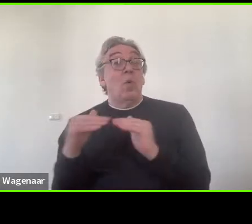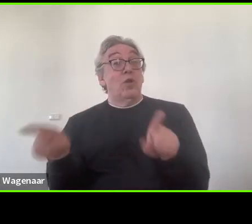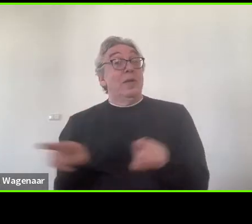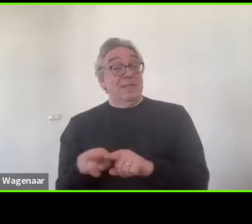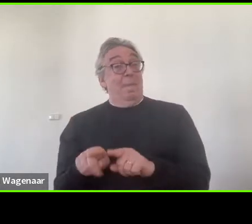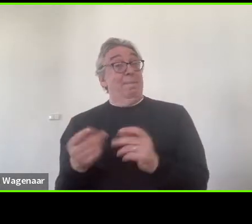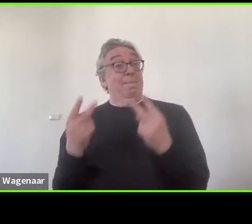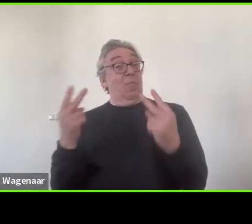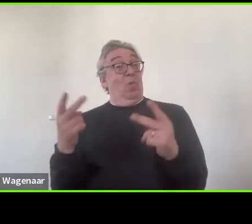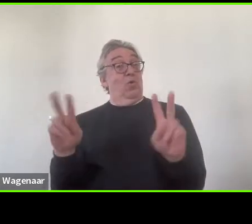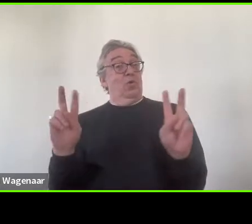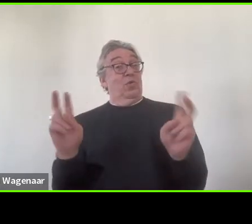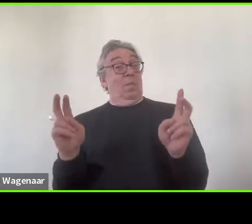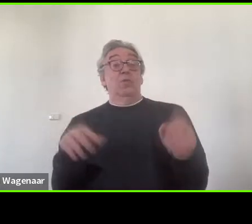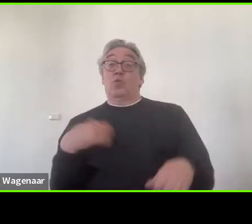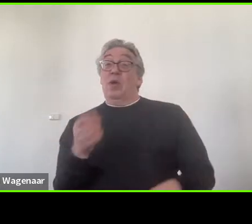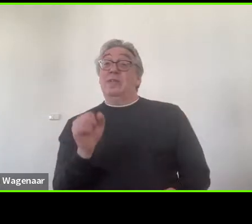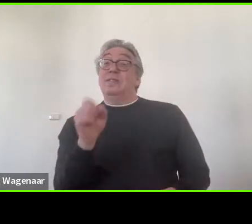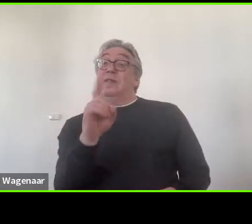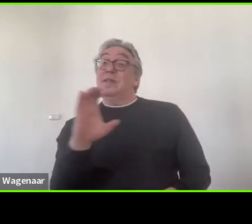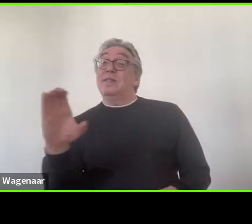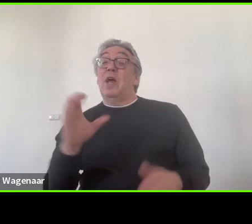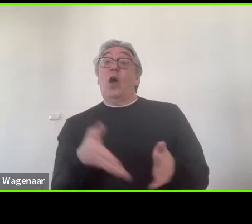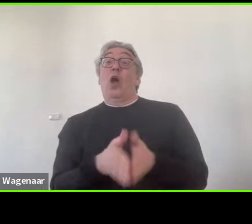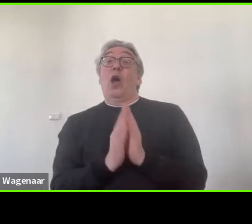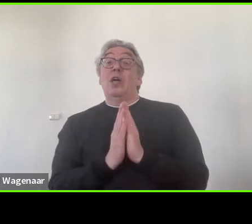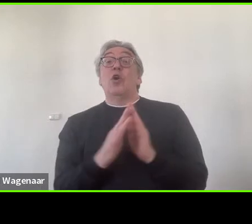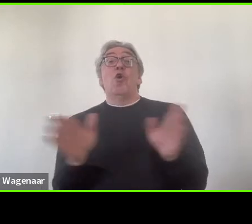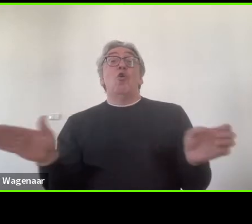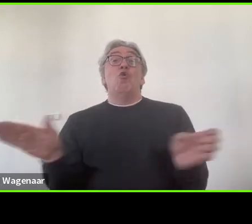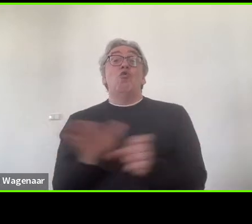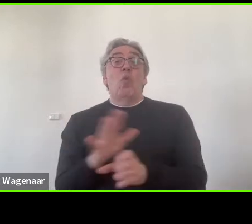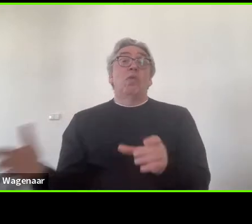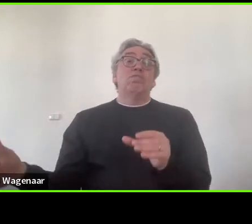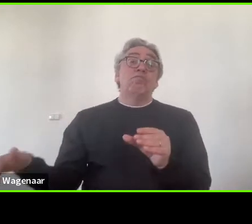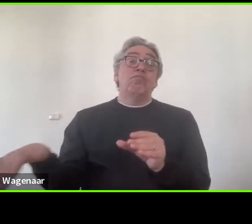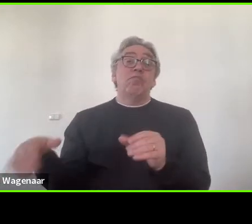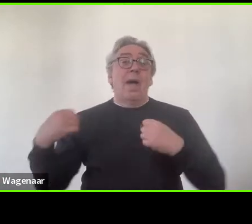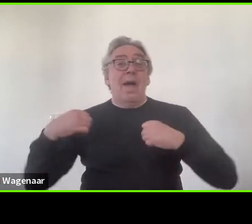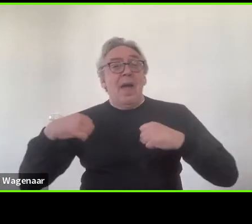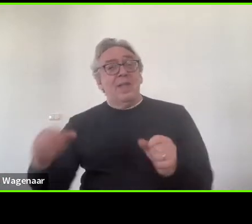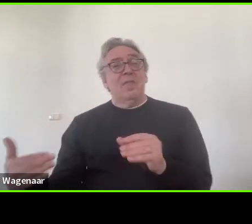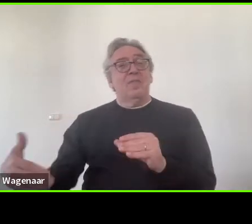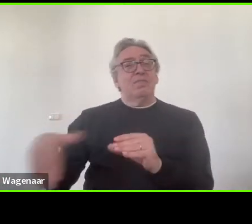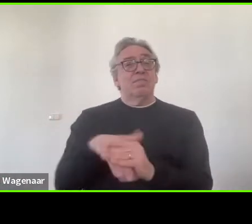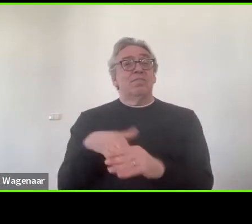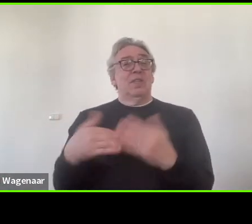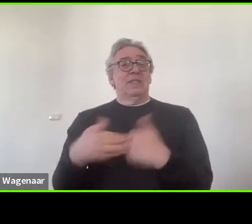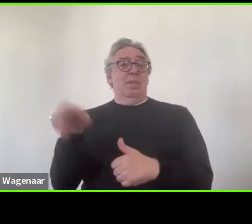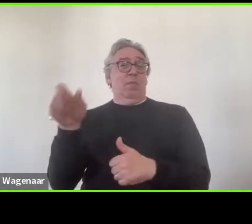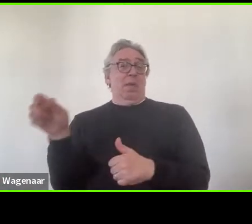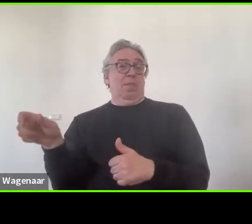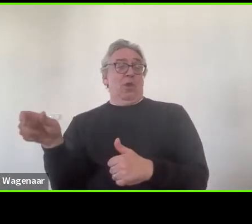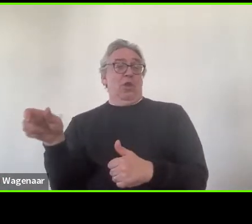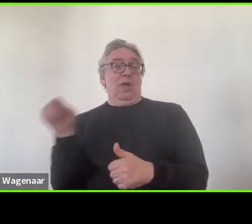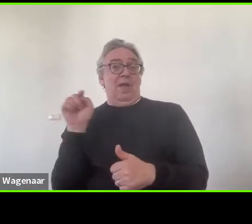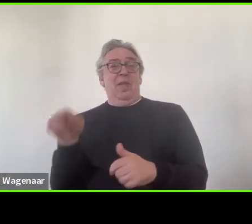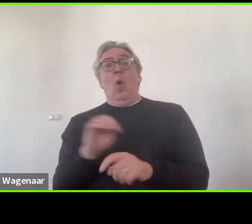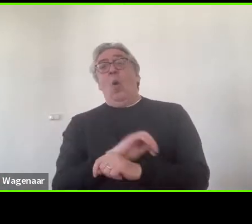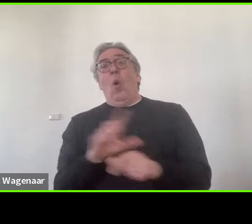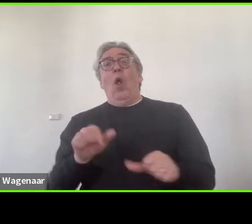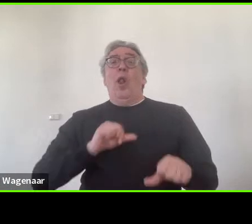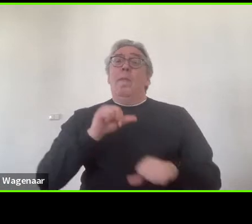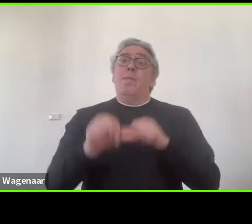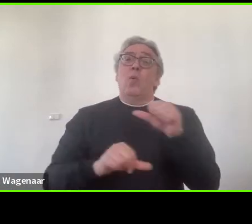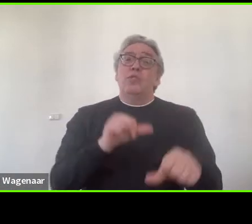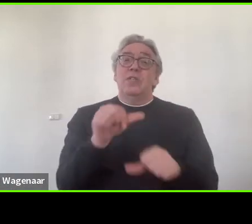The SDDC calls for the full and active participation of persons with disabilities through all processes affecting them,